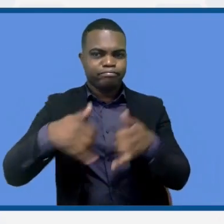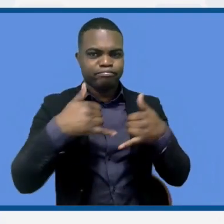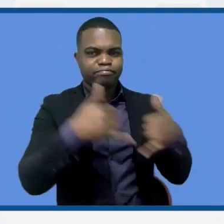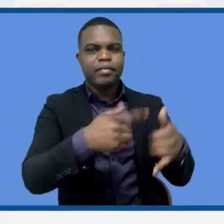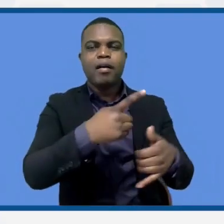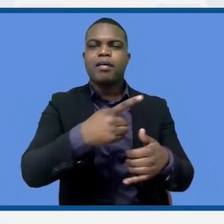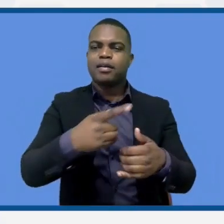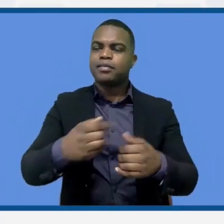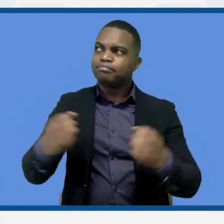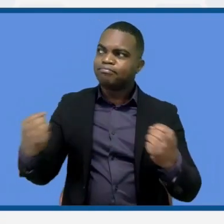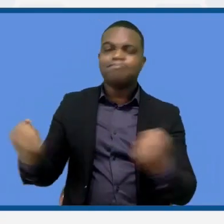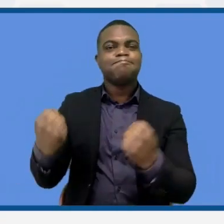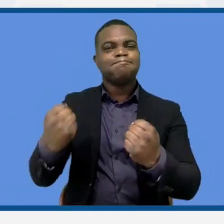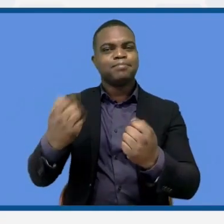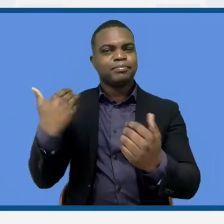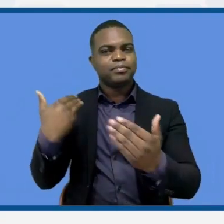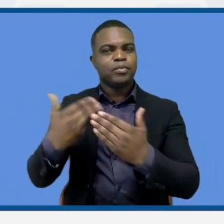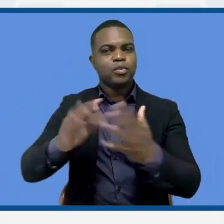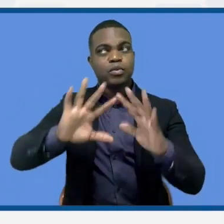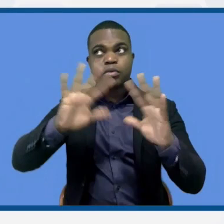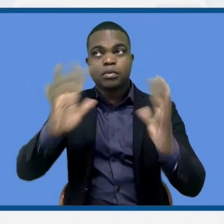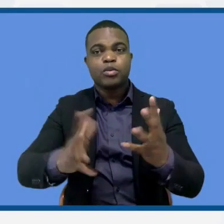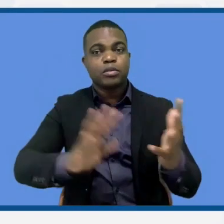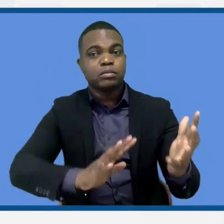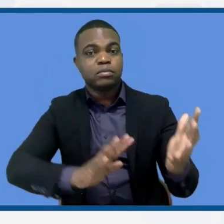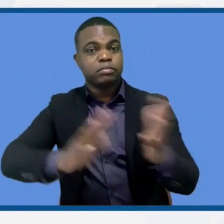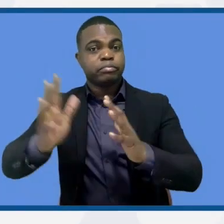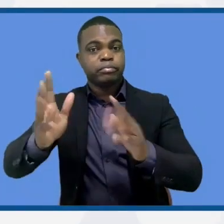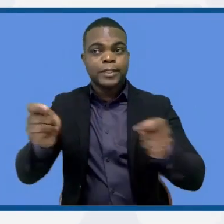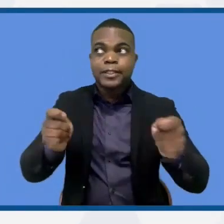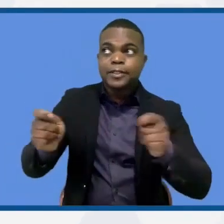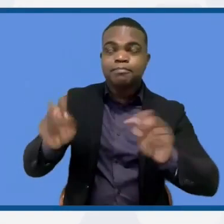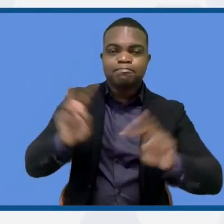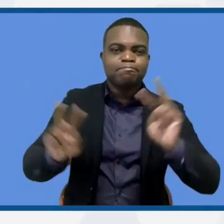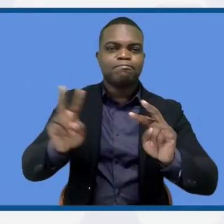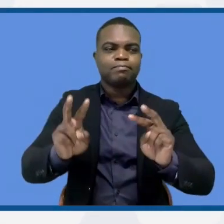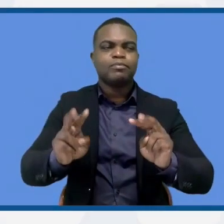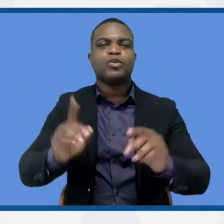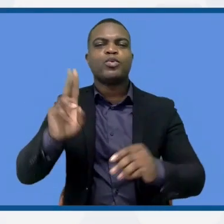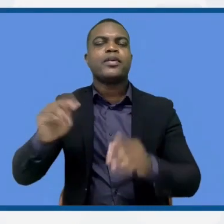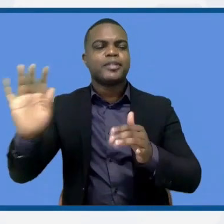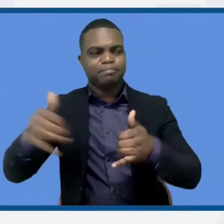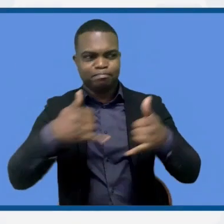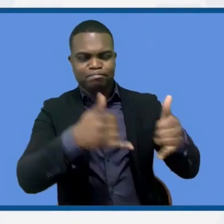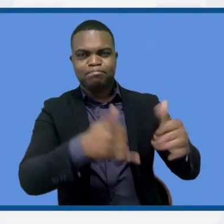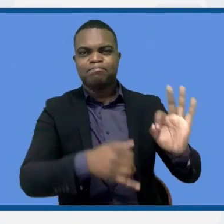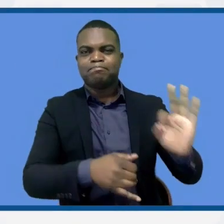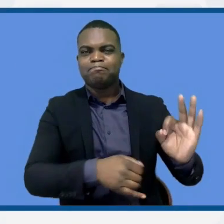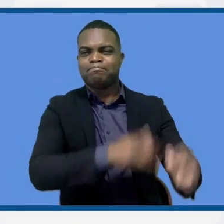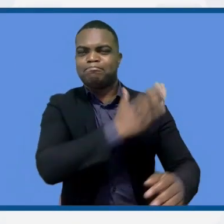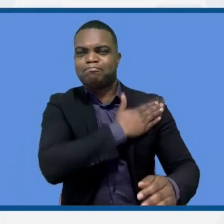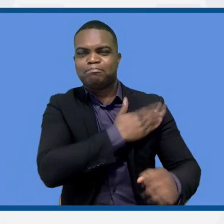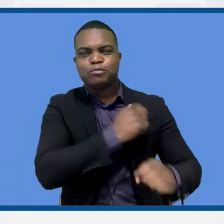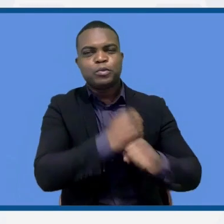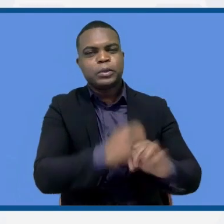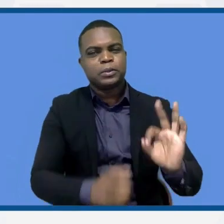play the video that Dr. Omar Dario has, and then we'll proceed to Q&As. Okay? Thank you very much